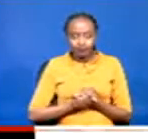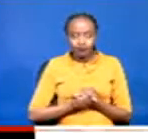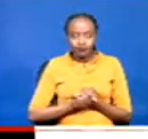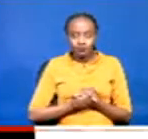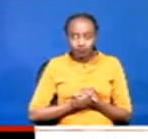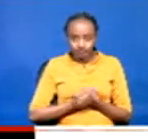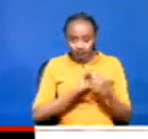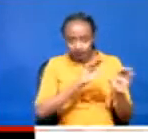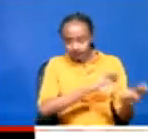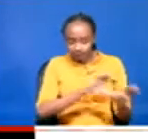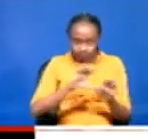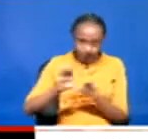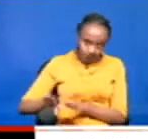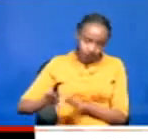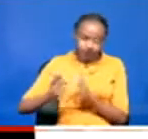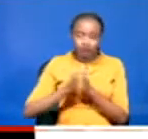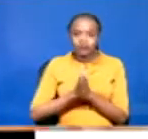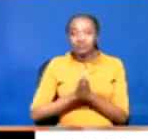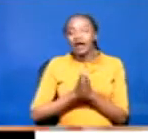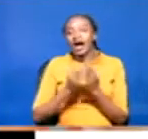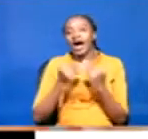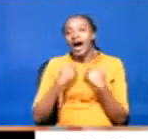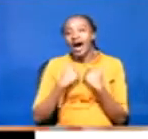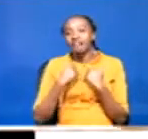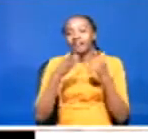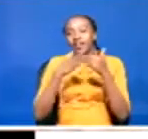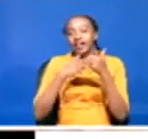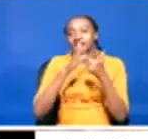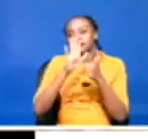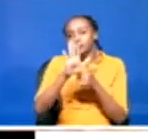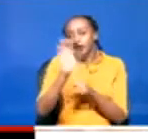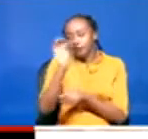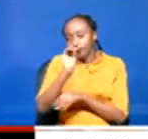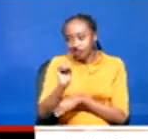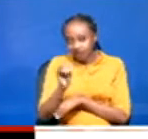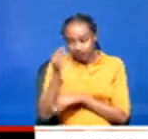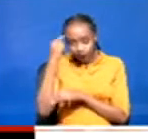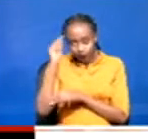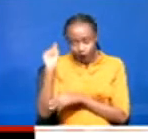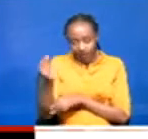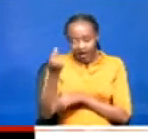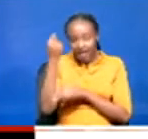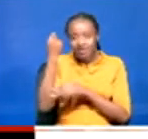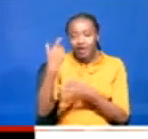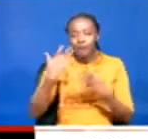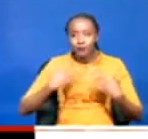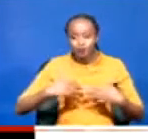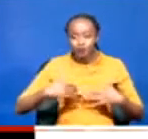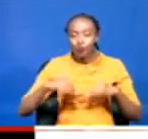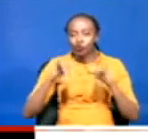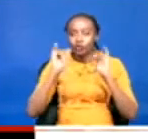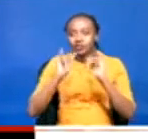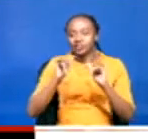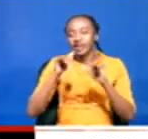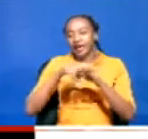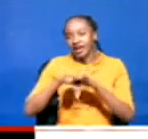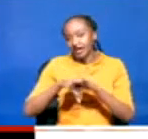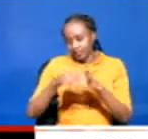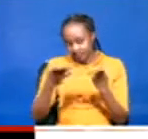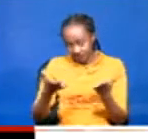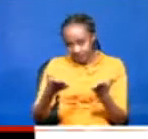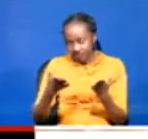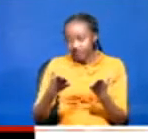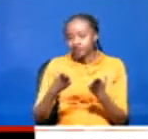Moving on, an estimated 95% of the Kenyan population is projected to live in urban areas by the year